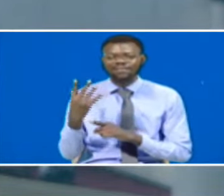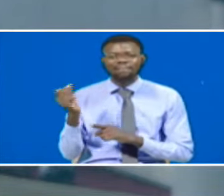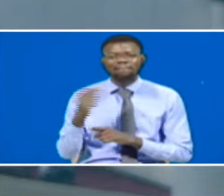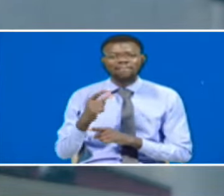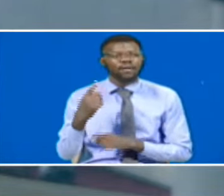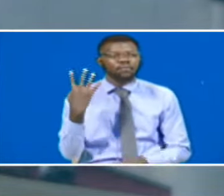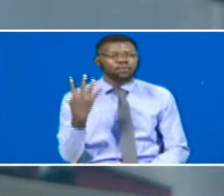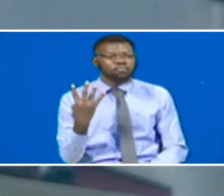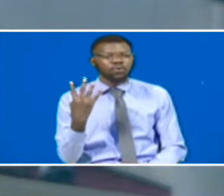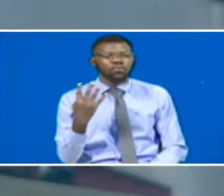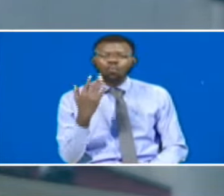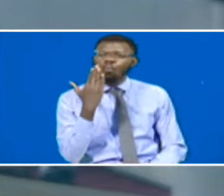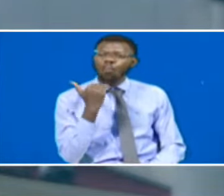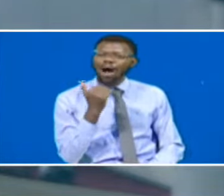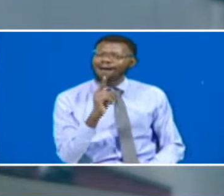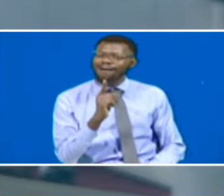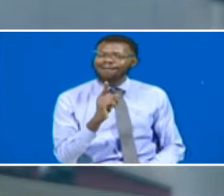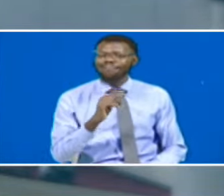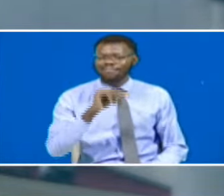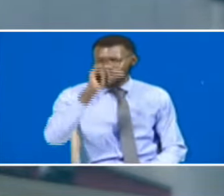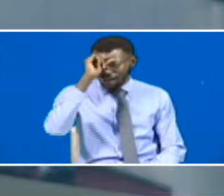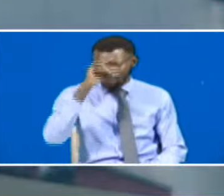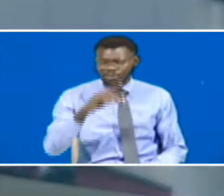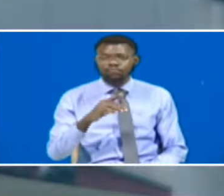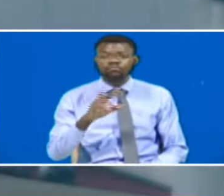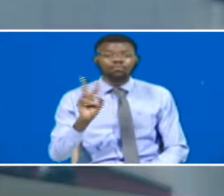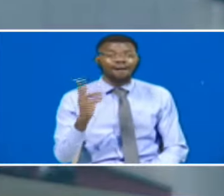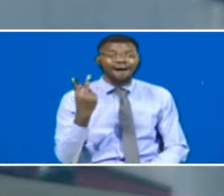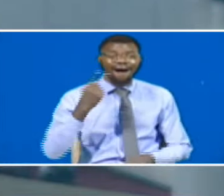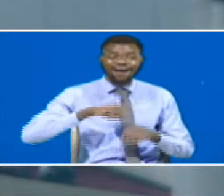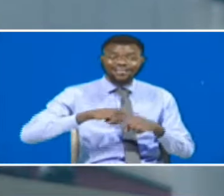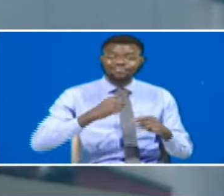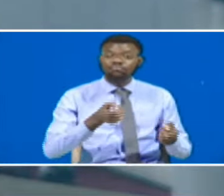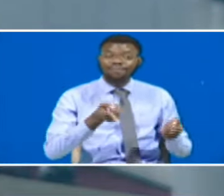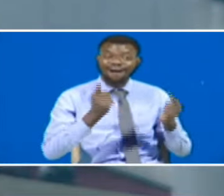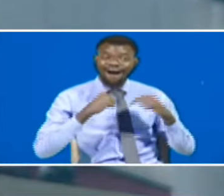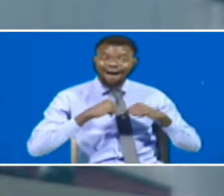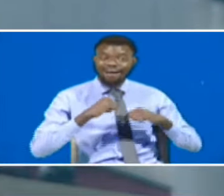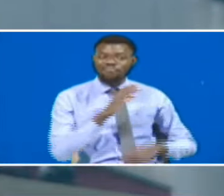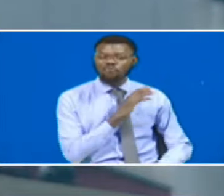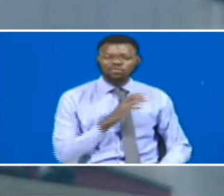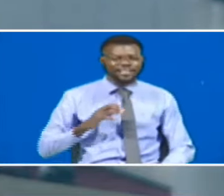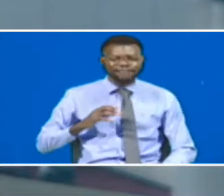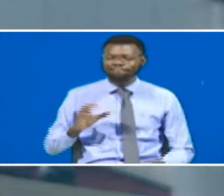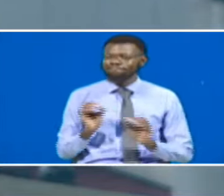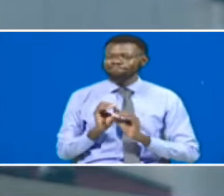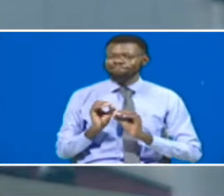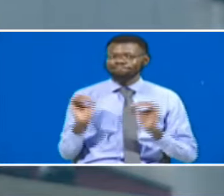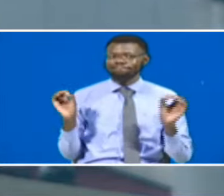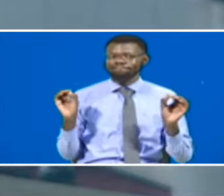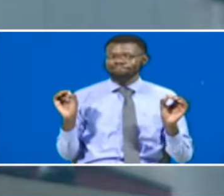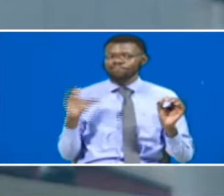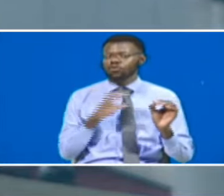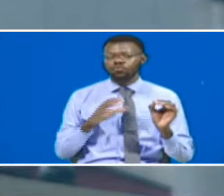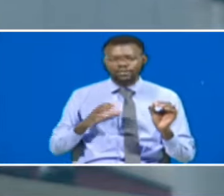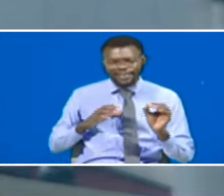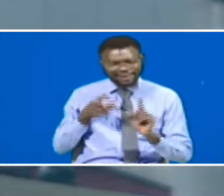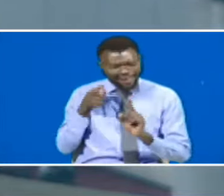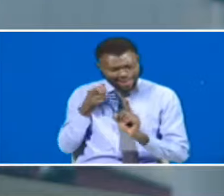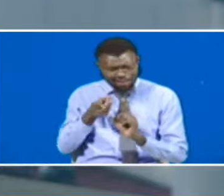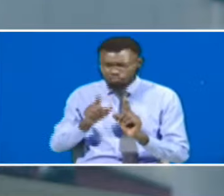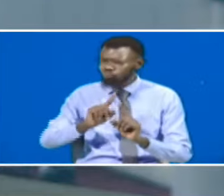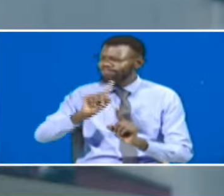after the Nairobi County boss for the second time in a row failed to appear before the committee to answer questions regarding the